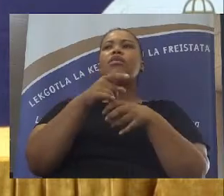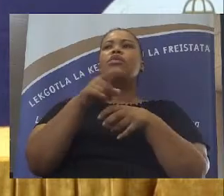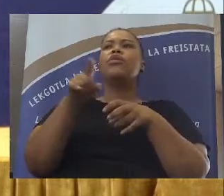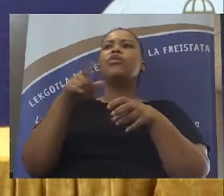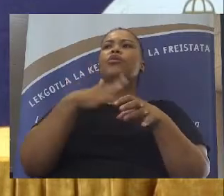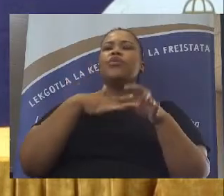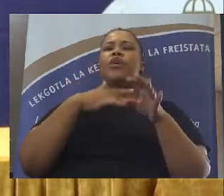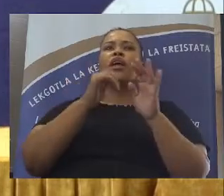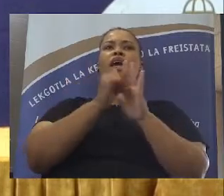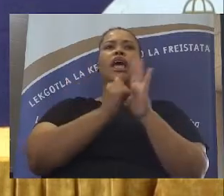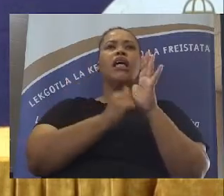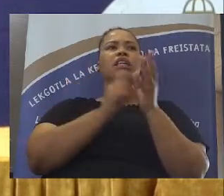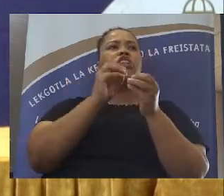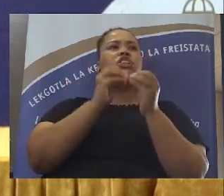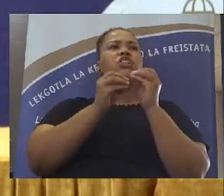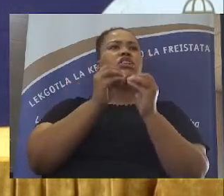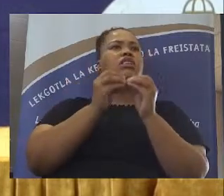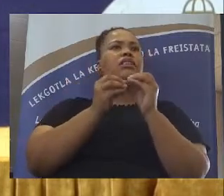amended in the Act?